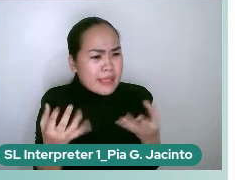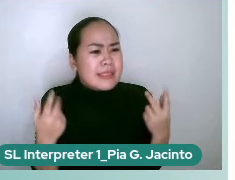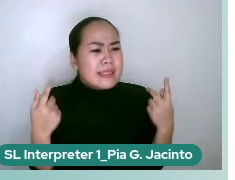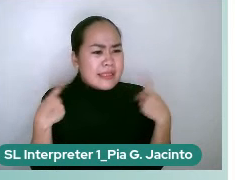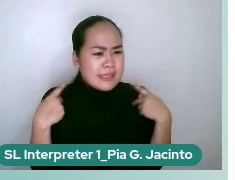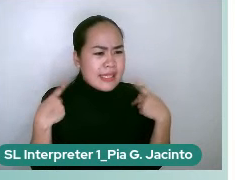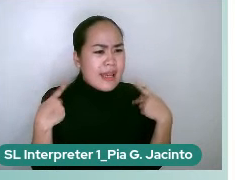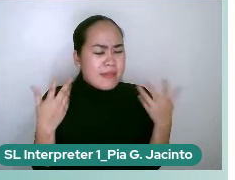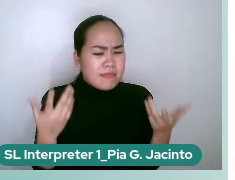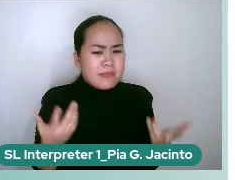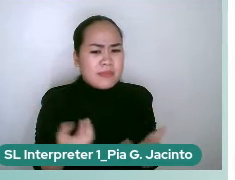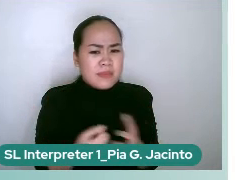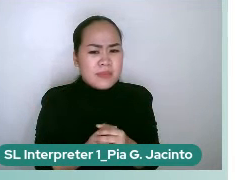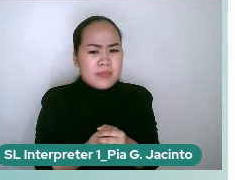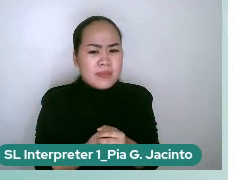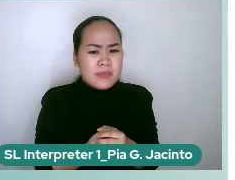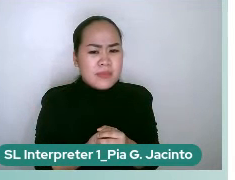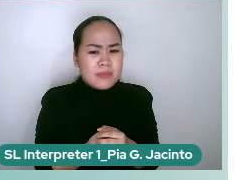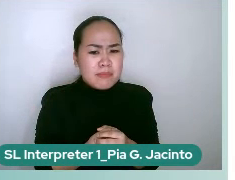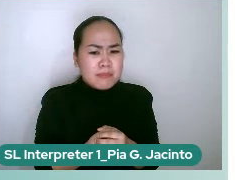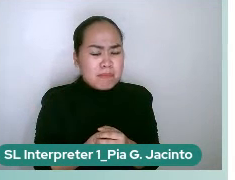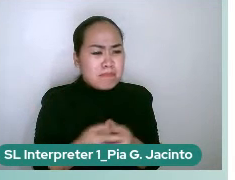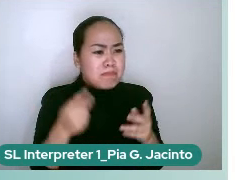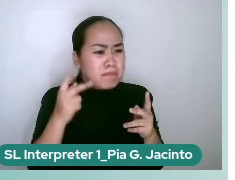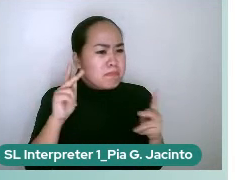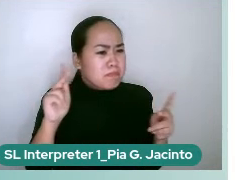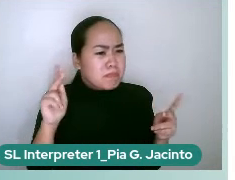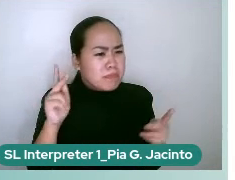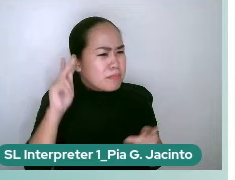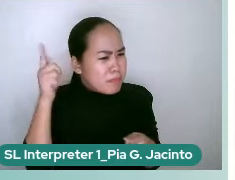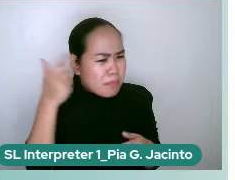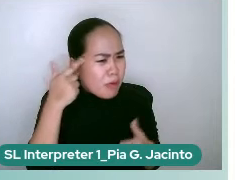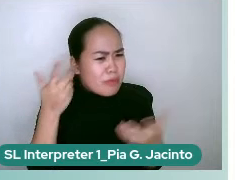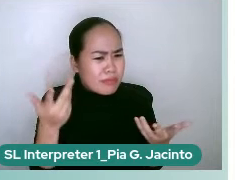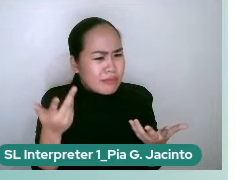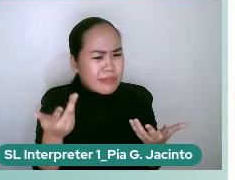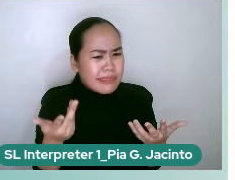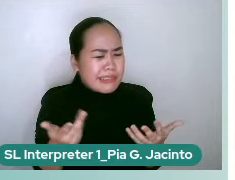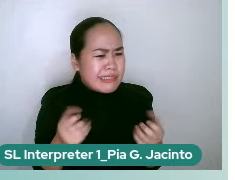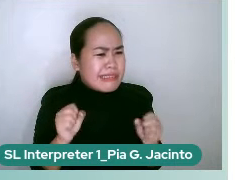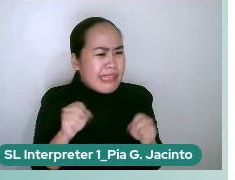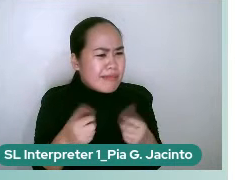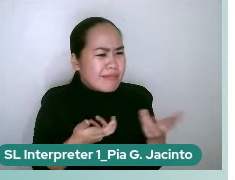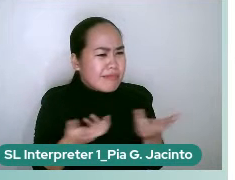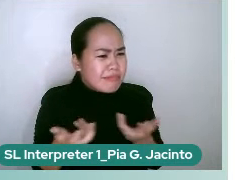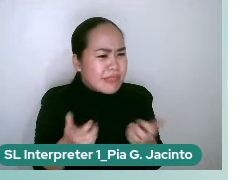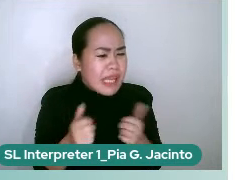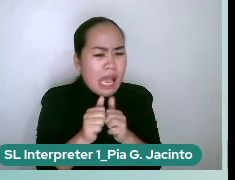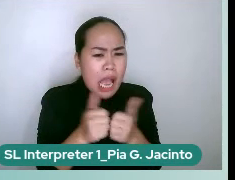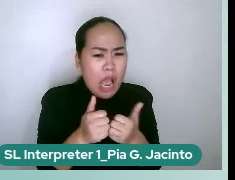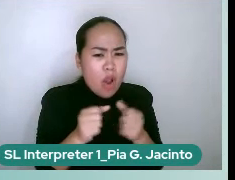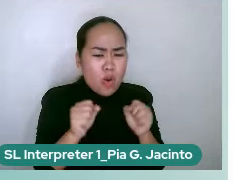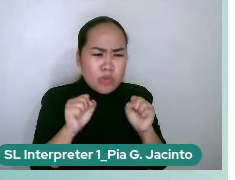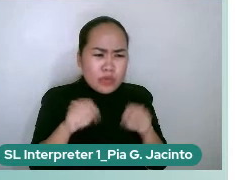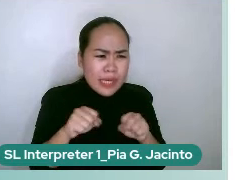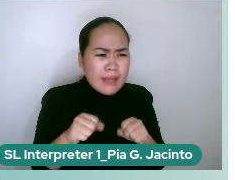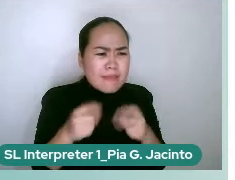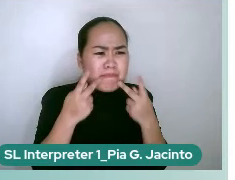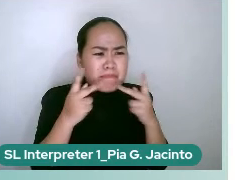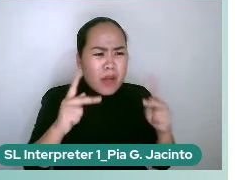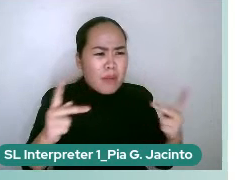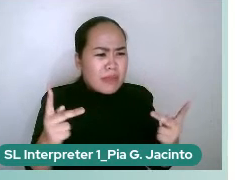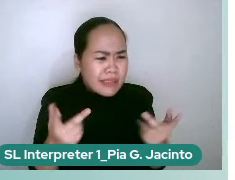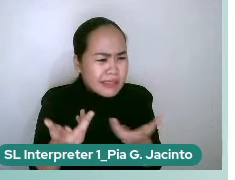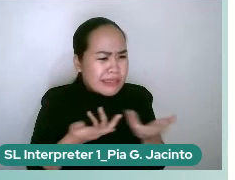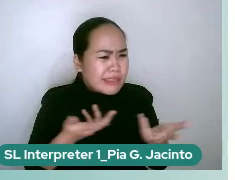support in place. It's the public engagement that has been suffering. So how do we in fact build that public engagement so that we can